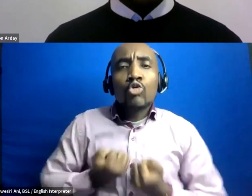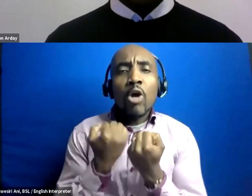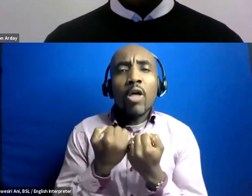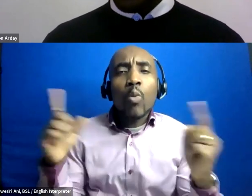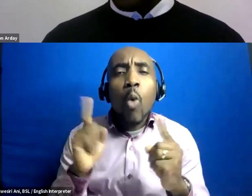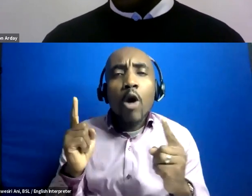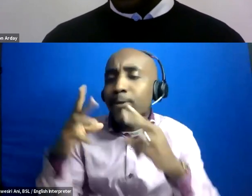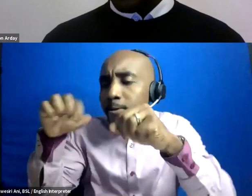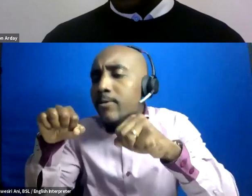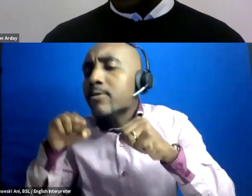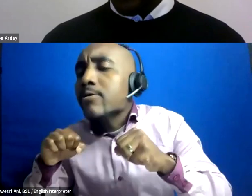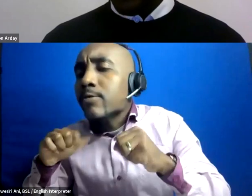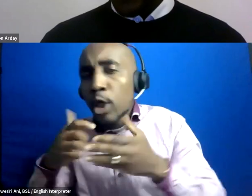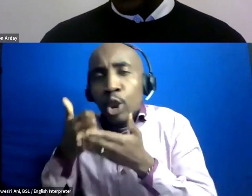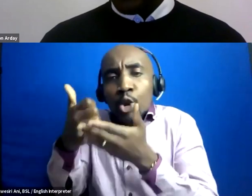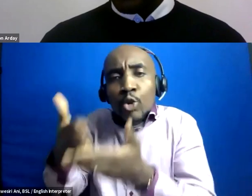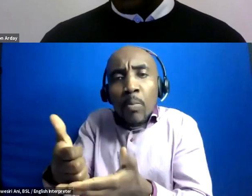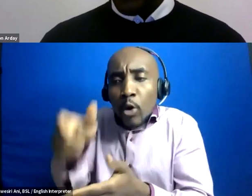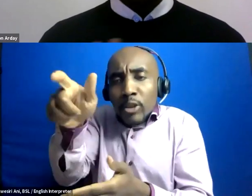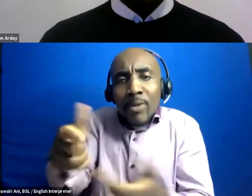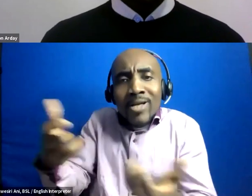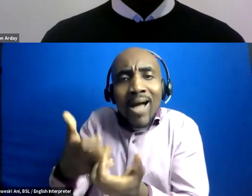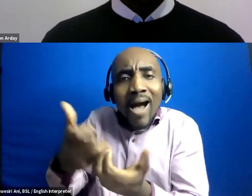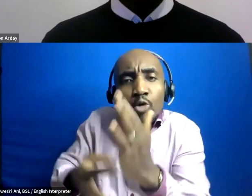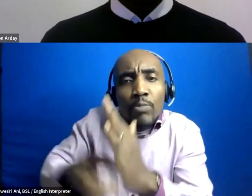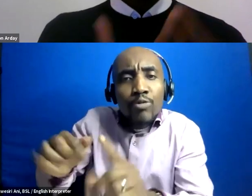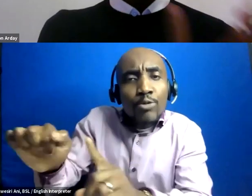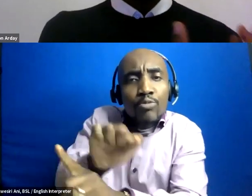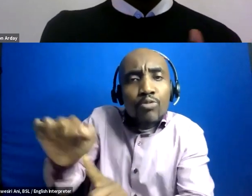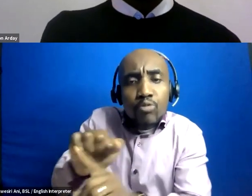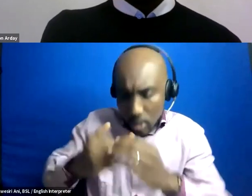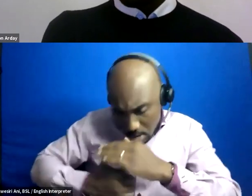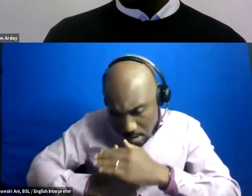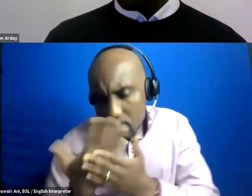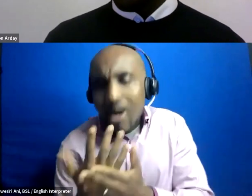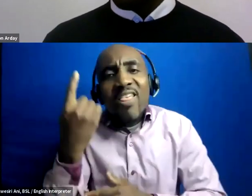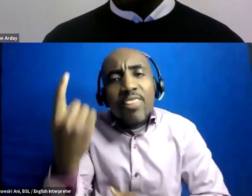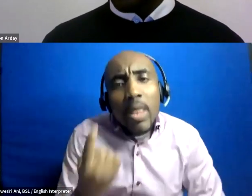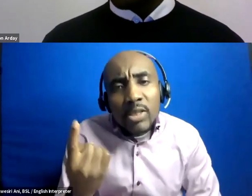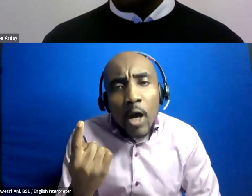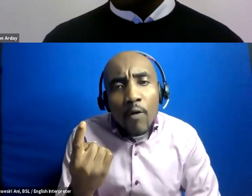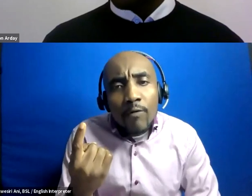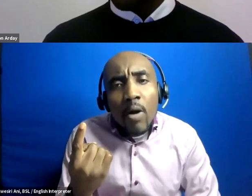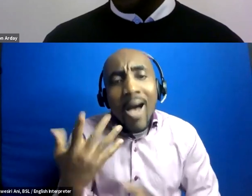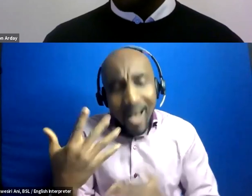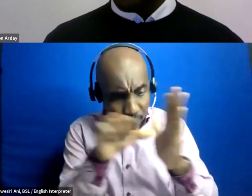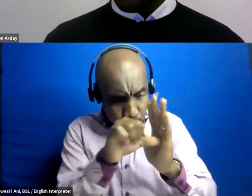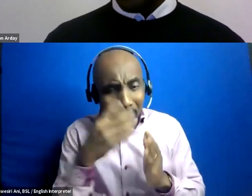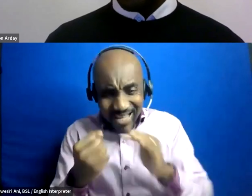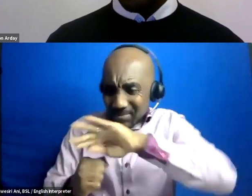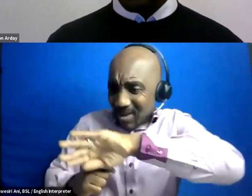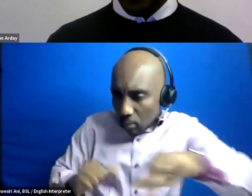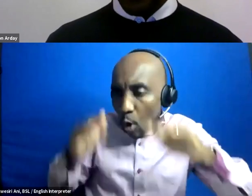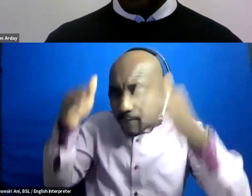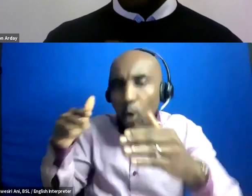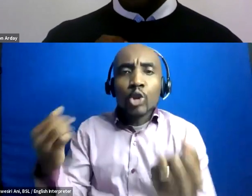this person to kind of be the best version of themselves in spite of everything that's happened to them.